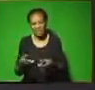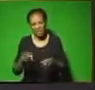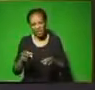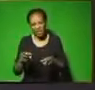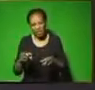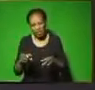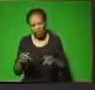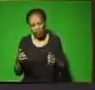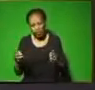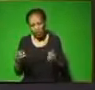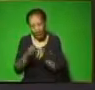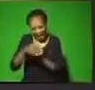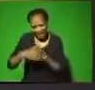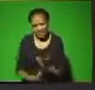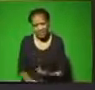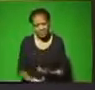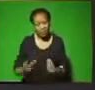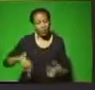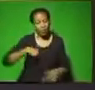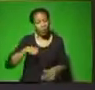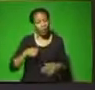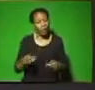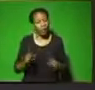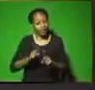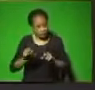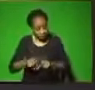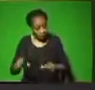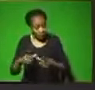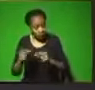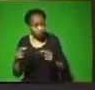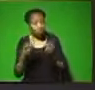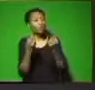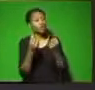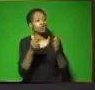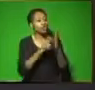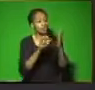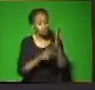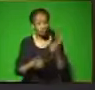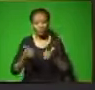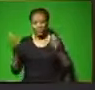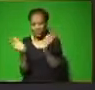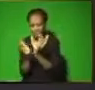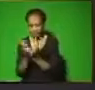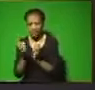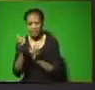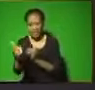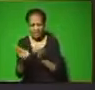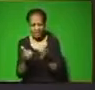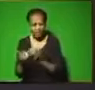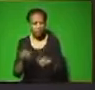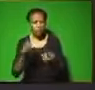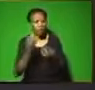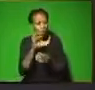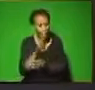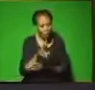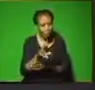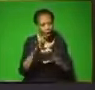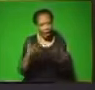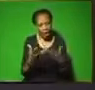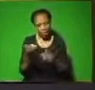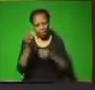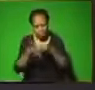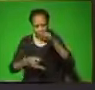few victories as the Progressive Caucus on the new rules on speaking and sitting arrangements, as well as definitions of majority